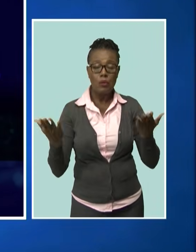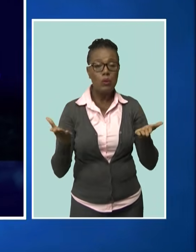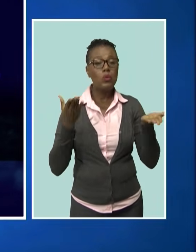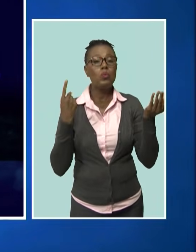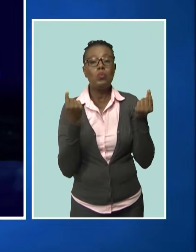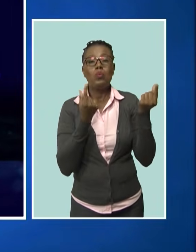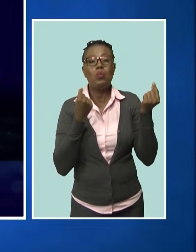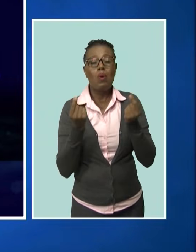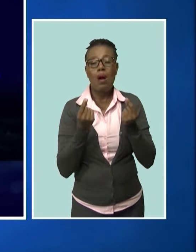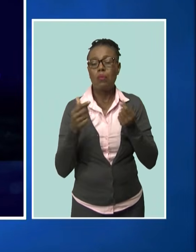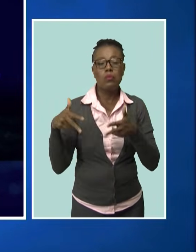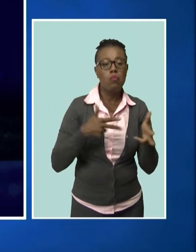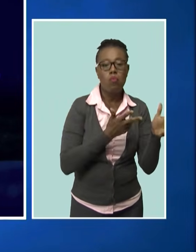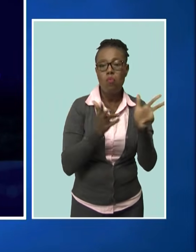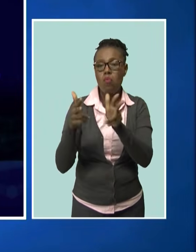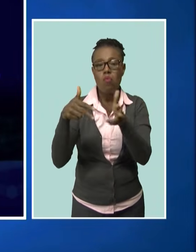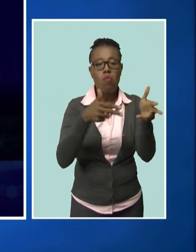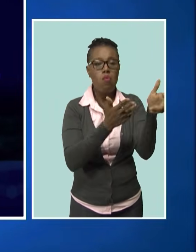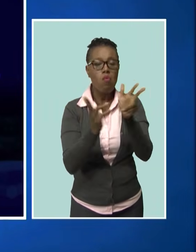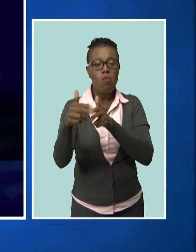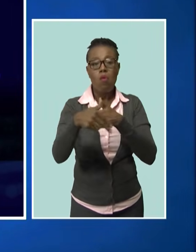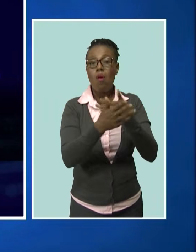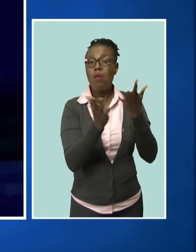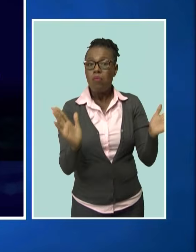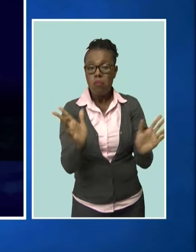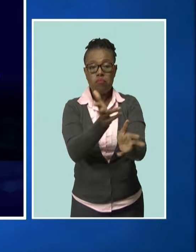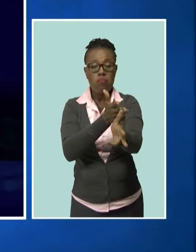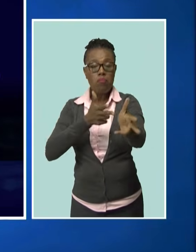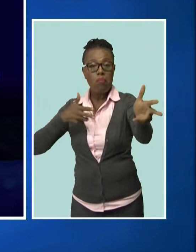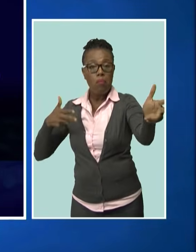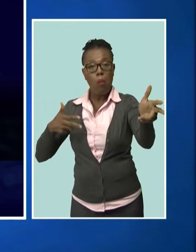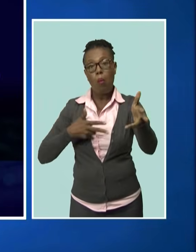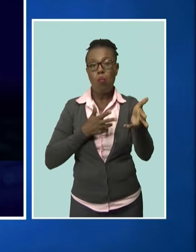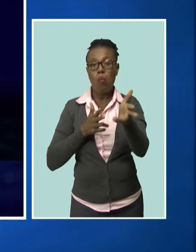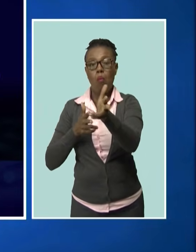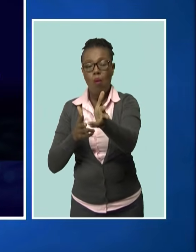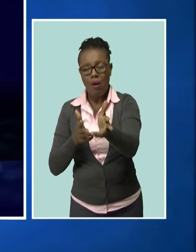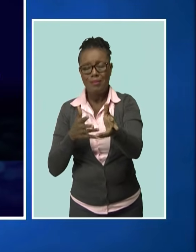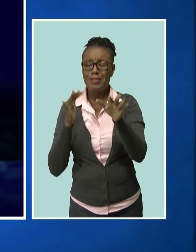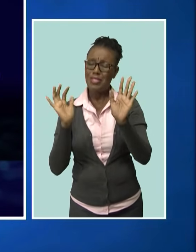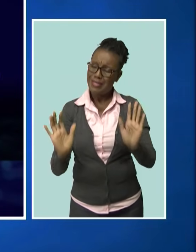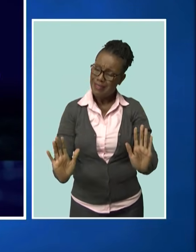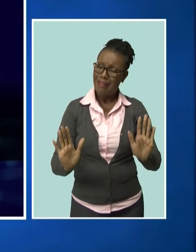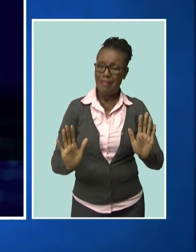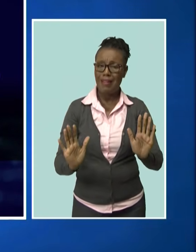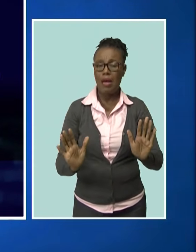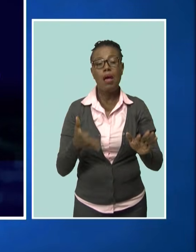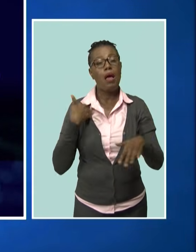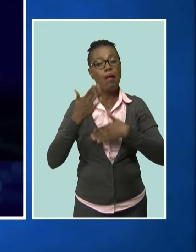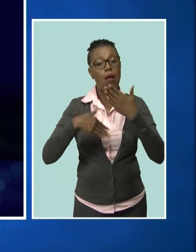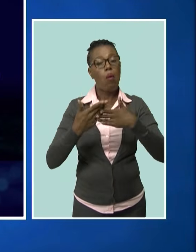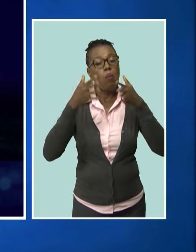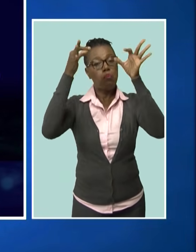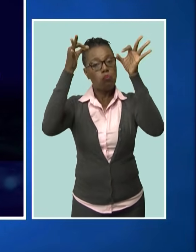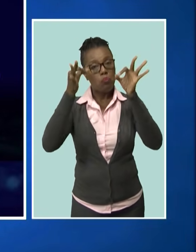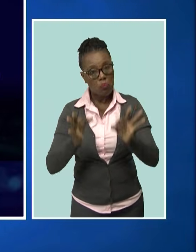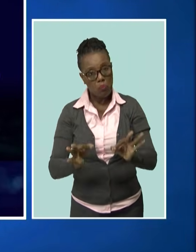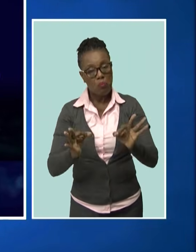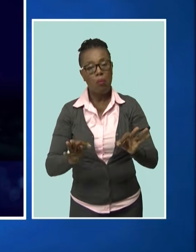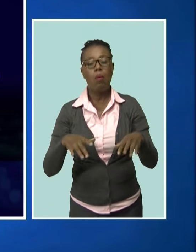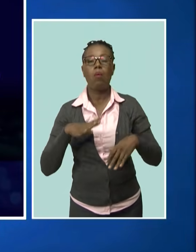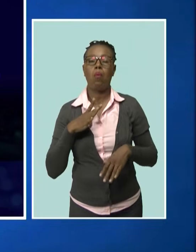maneuver in that area until something has been decided on. In that